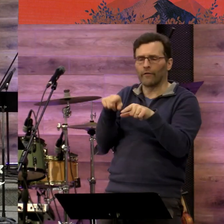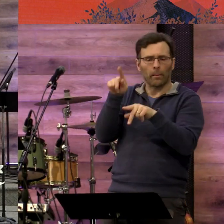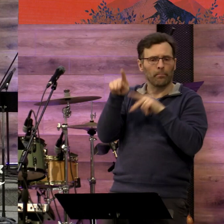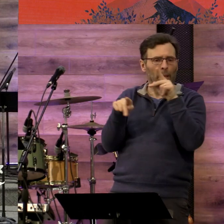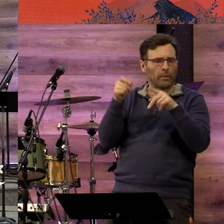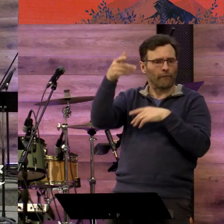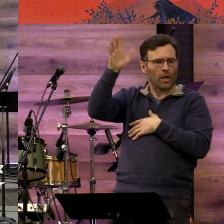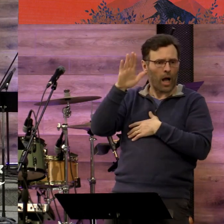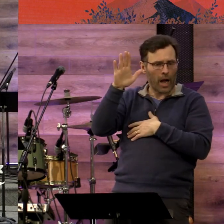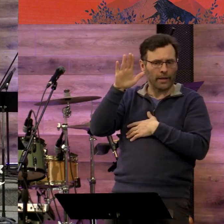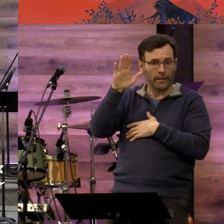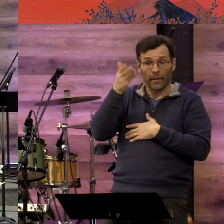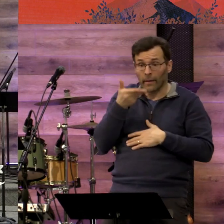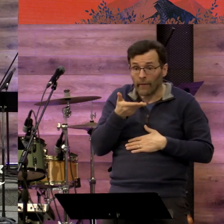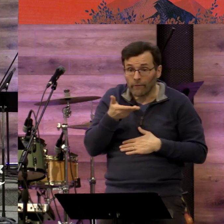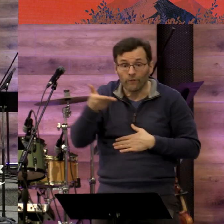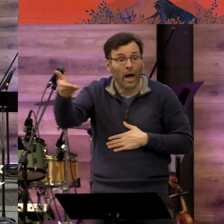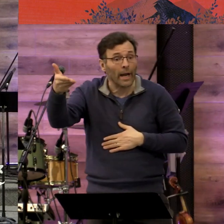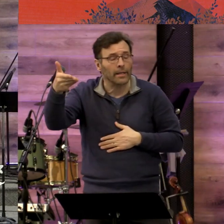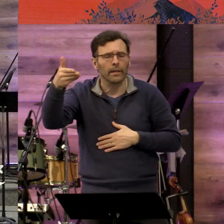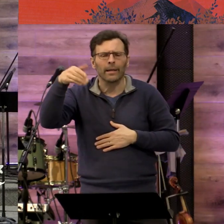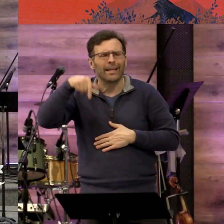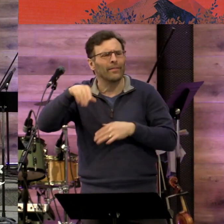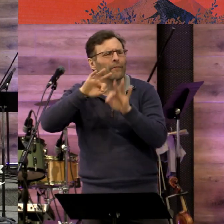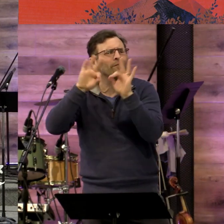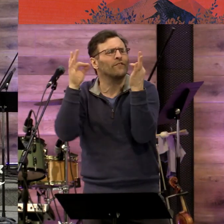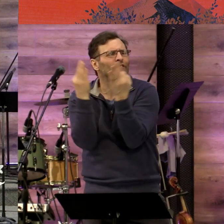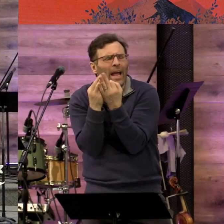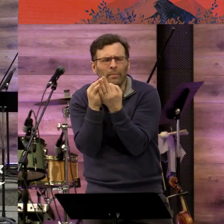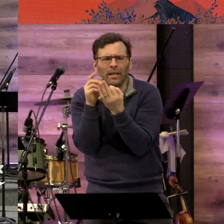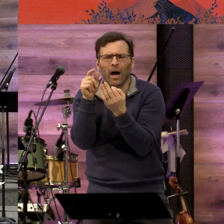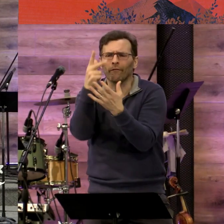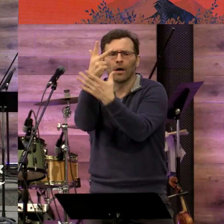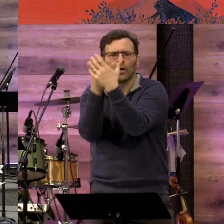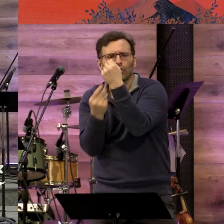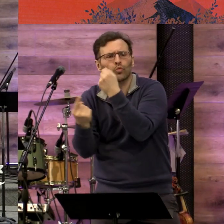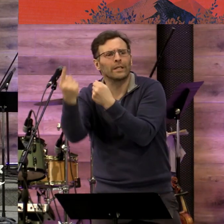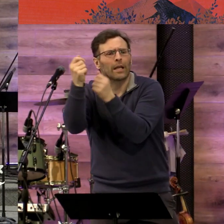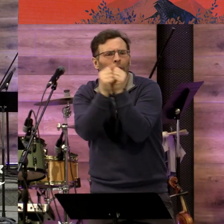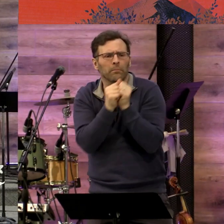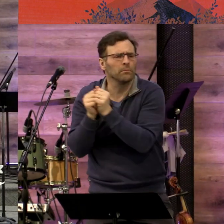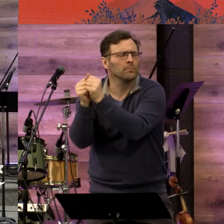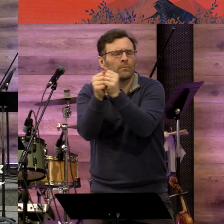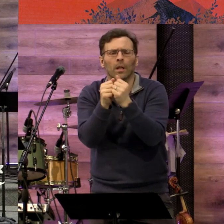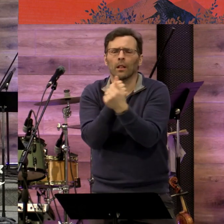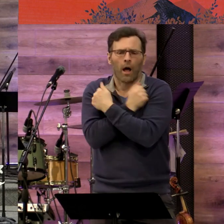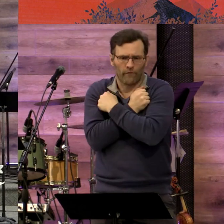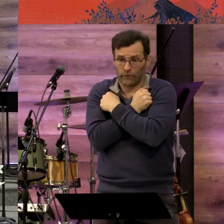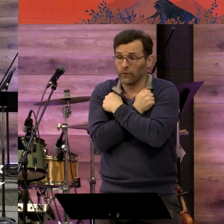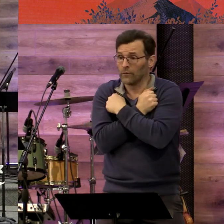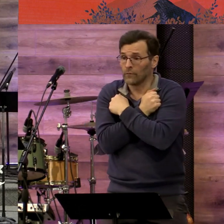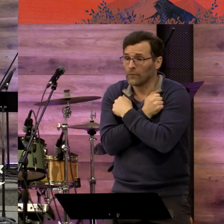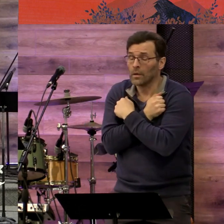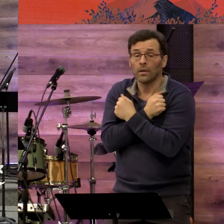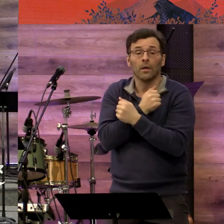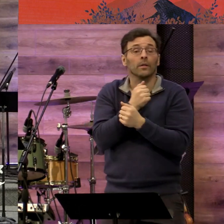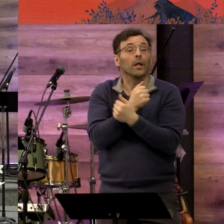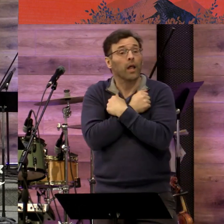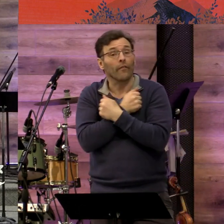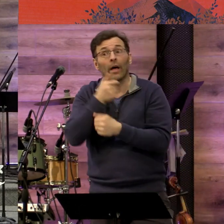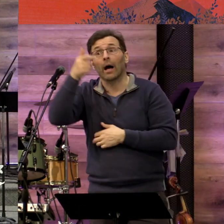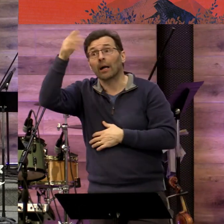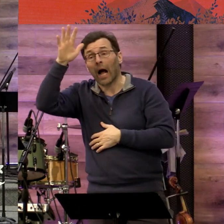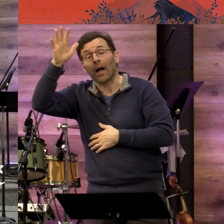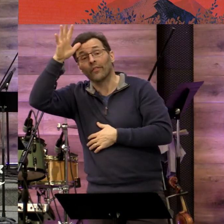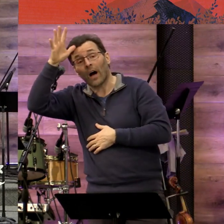God, invited into the very family of Trinitarian love. The love that God the Father has for the